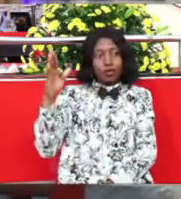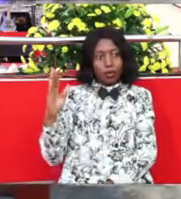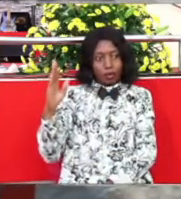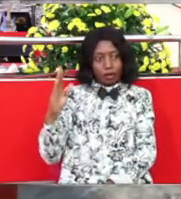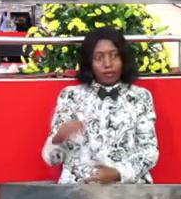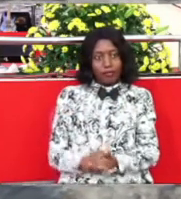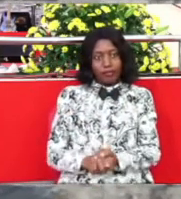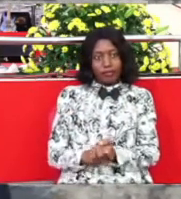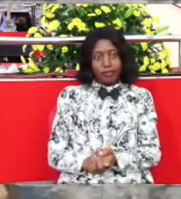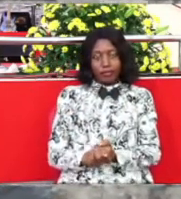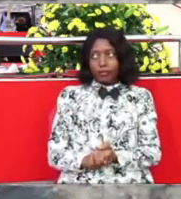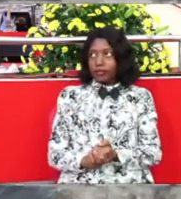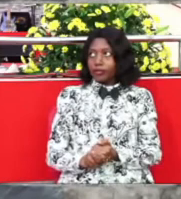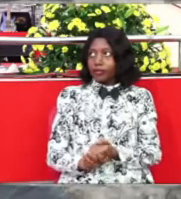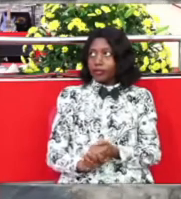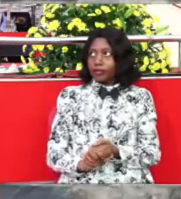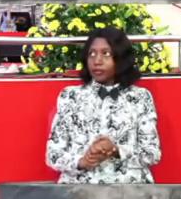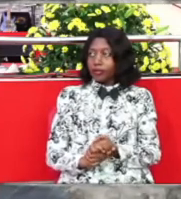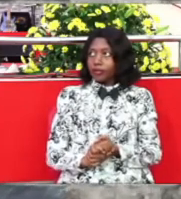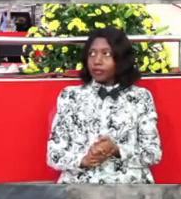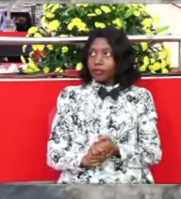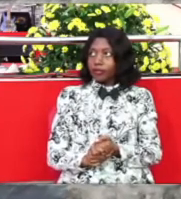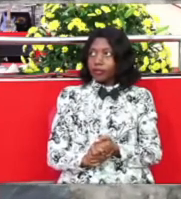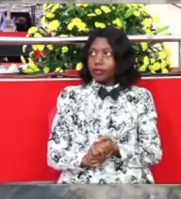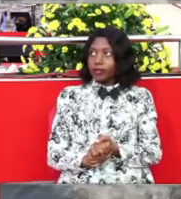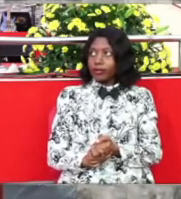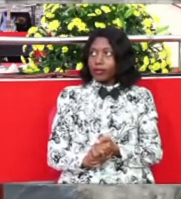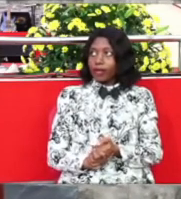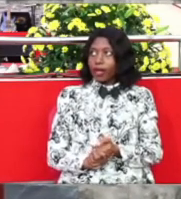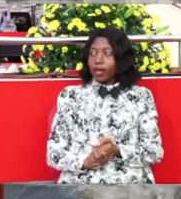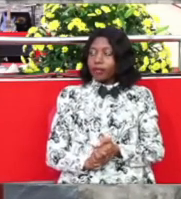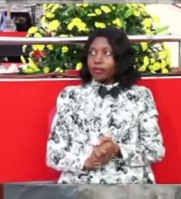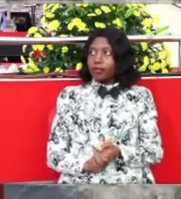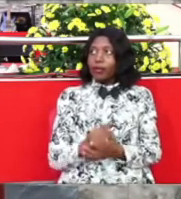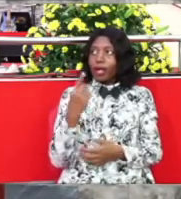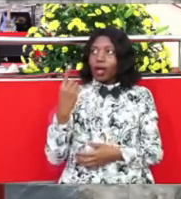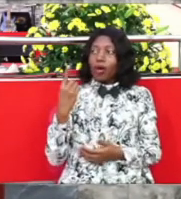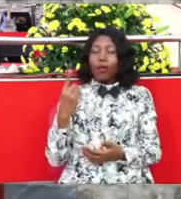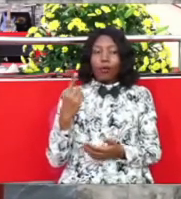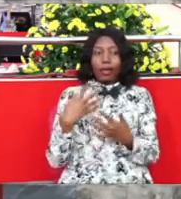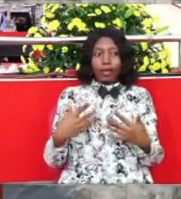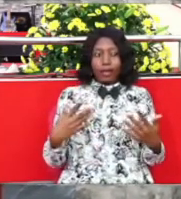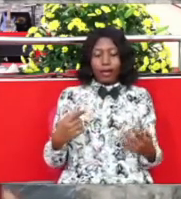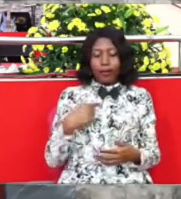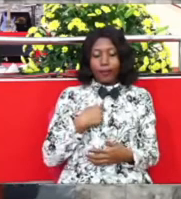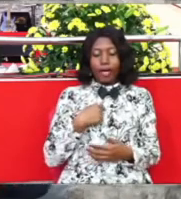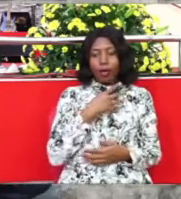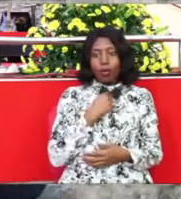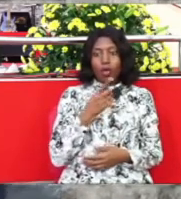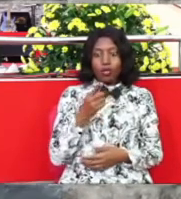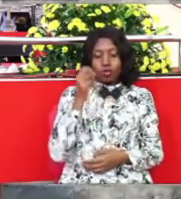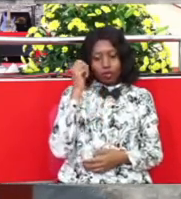chochote ambacho ililoletwa kwake Mungu. There is one truth that I want us to take home this morning. Ukweli mmoja ningalipenda tupeleke twende nao